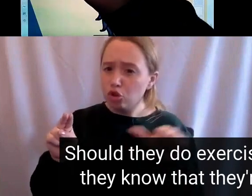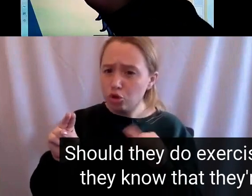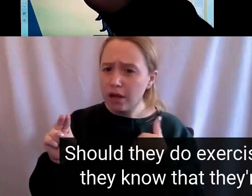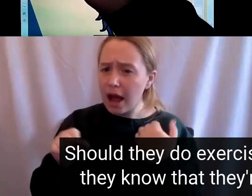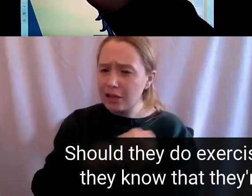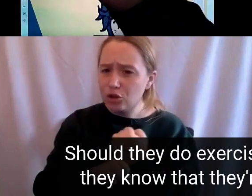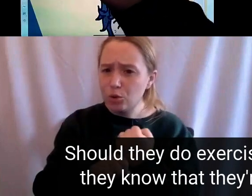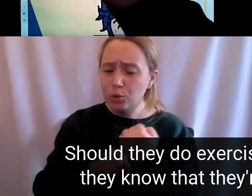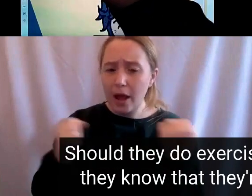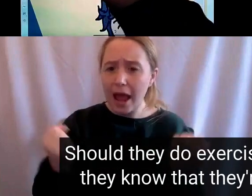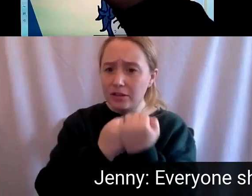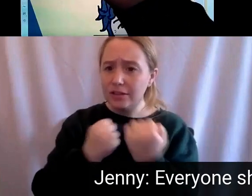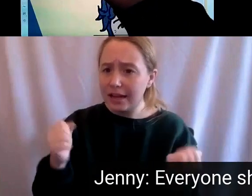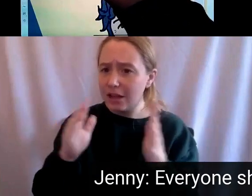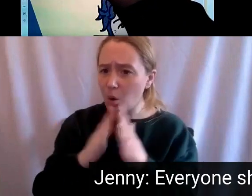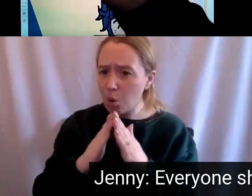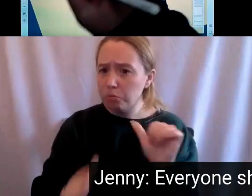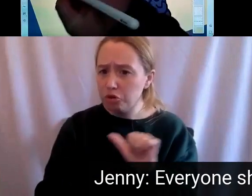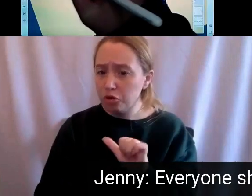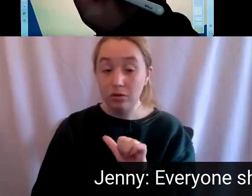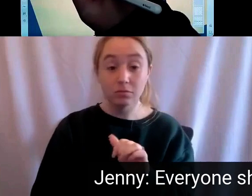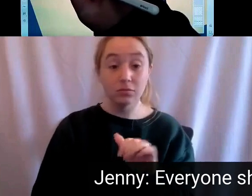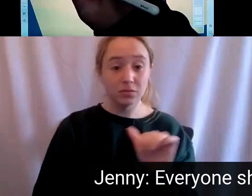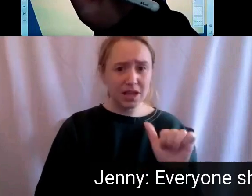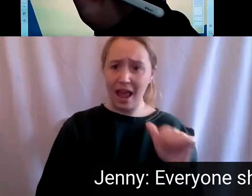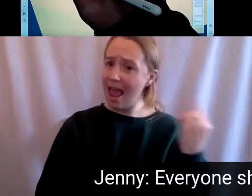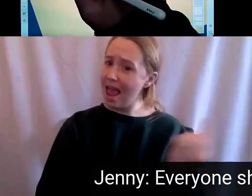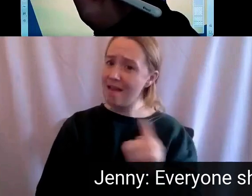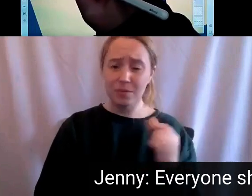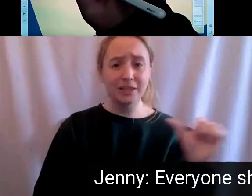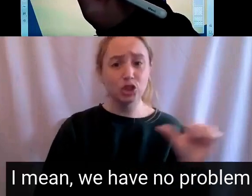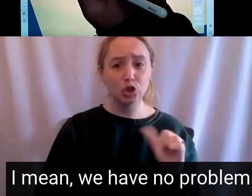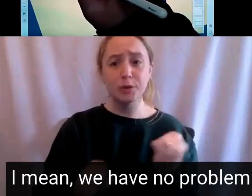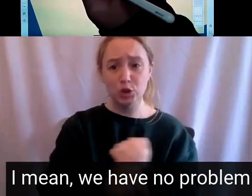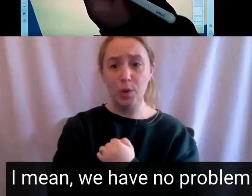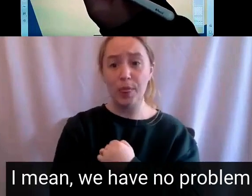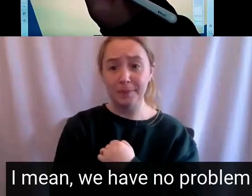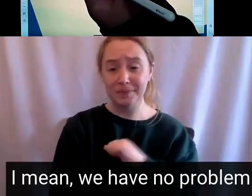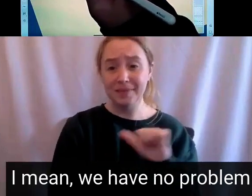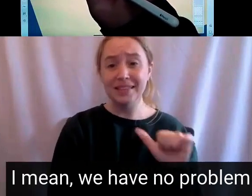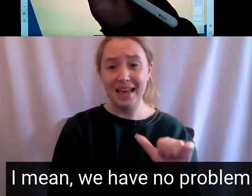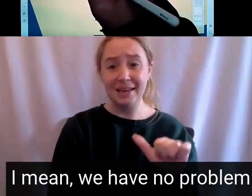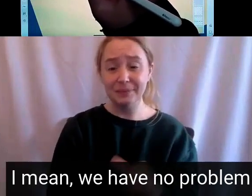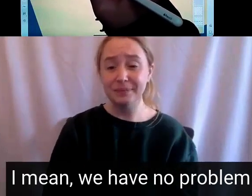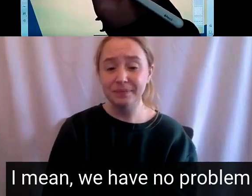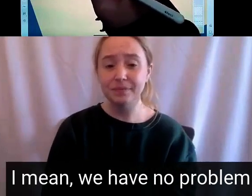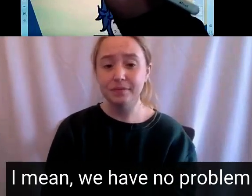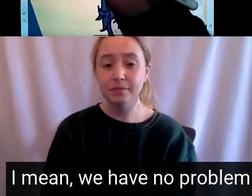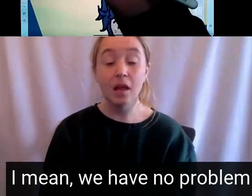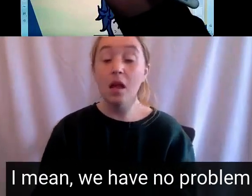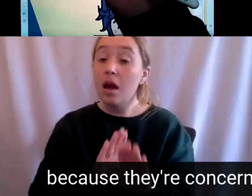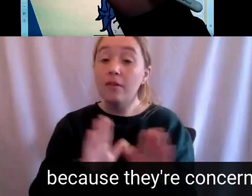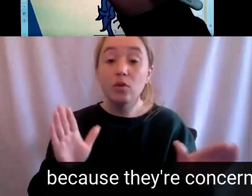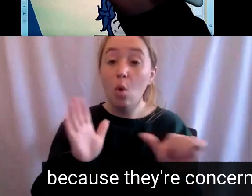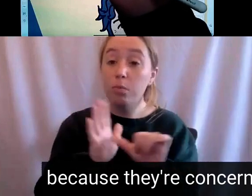they're doing them correct? How do they know that? Everyone should be doing them. I mean, we have no problem, with somebody being referred